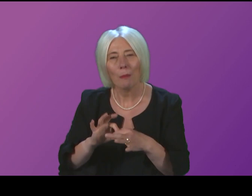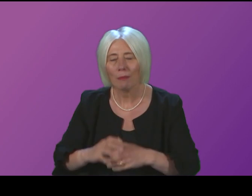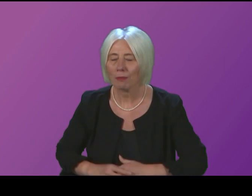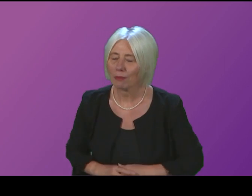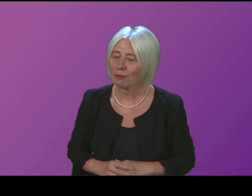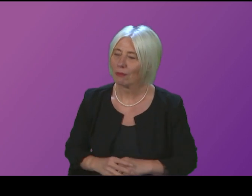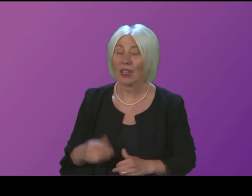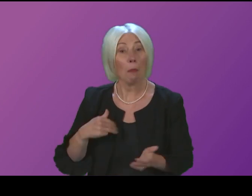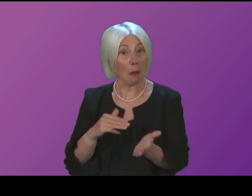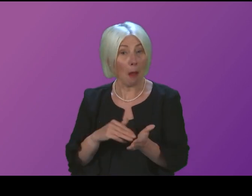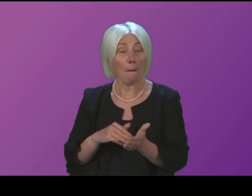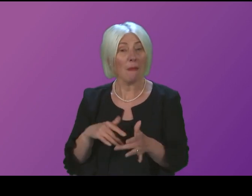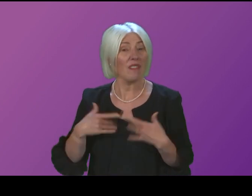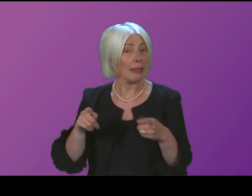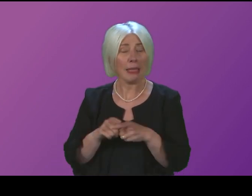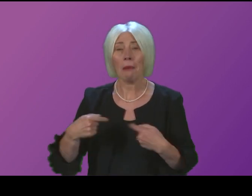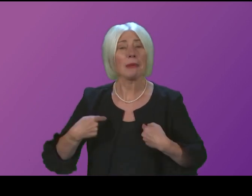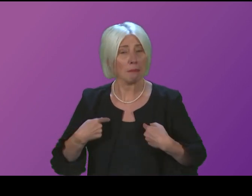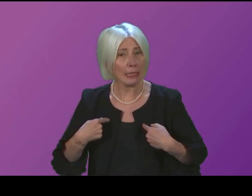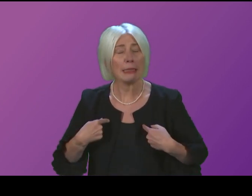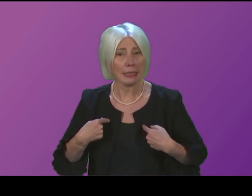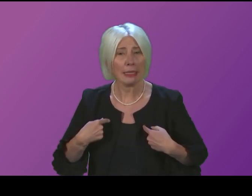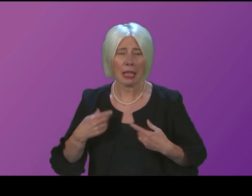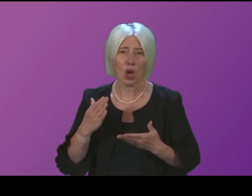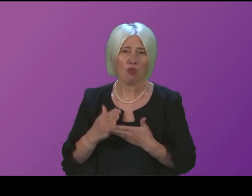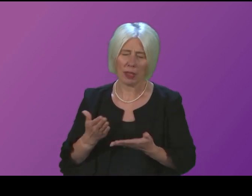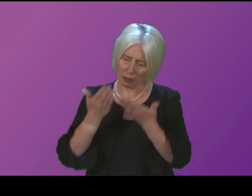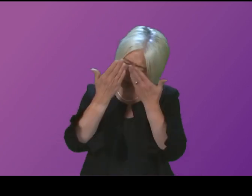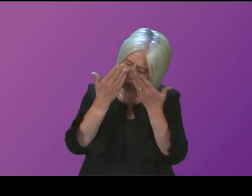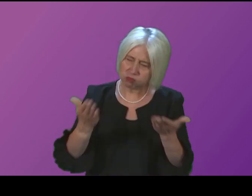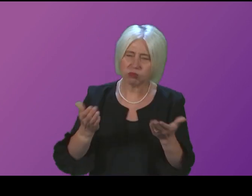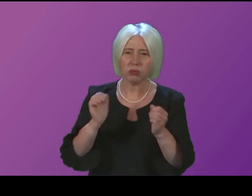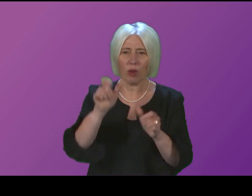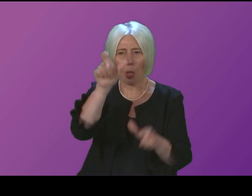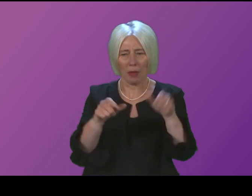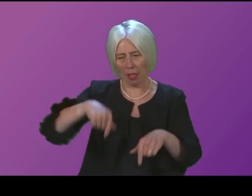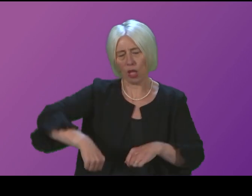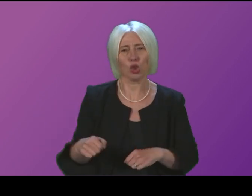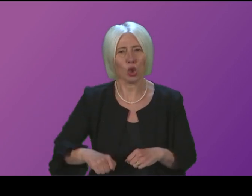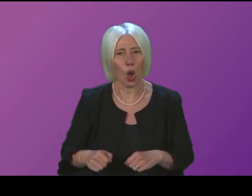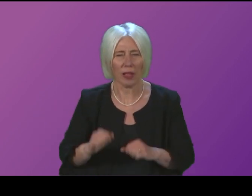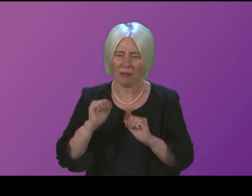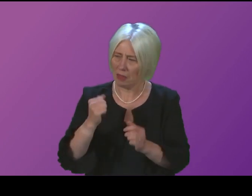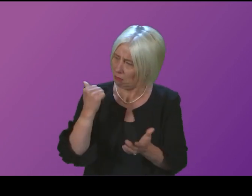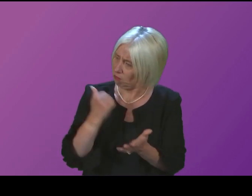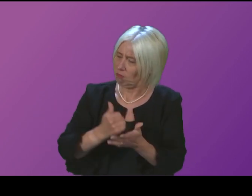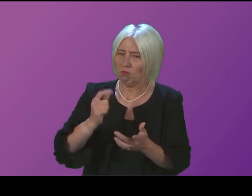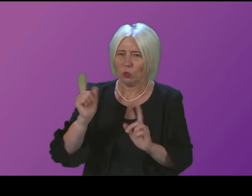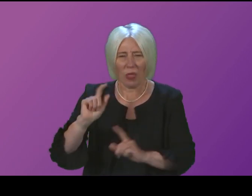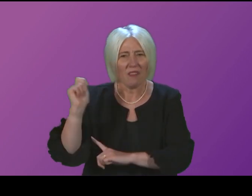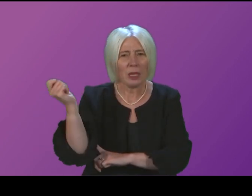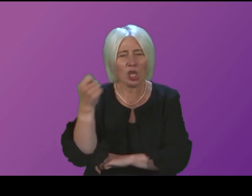My mother felt, as I do, the greatest admiration for the Scottish people, for their magnificent